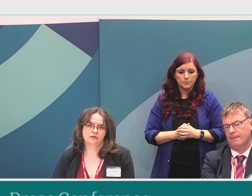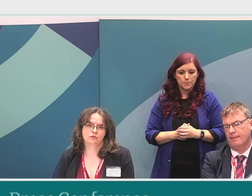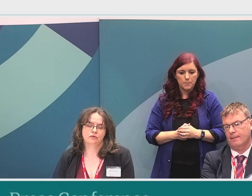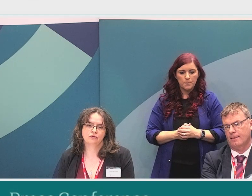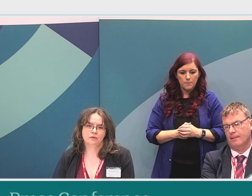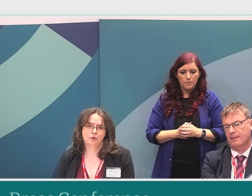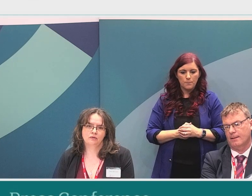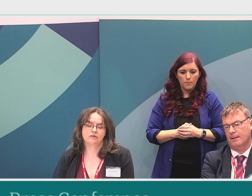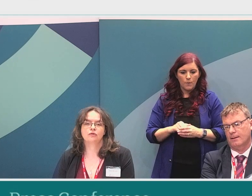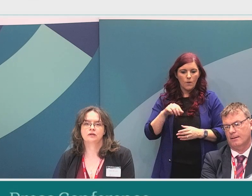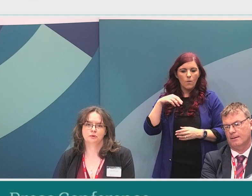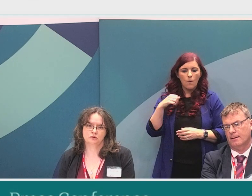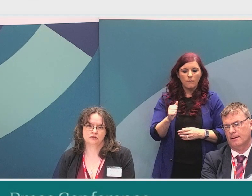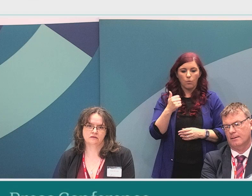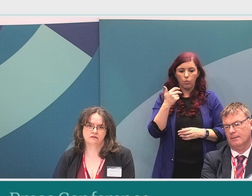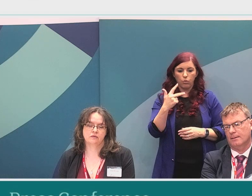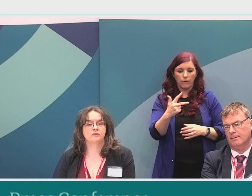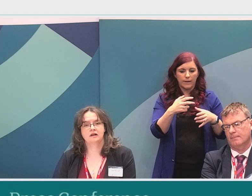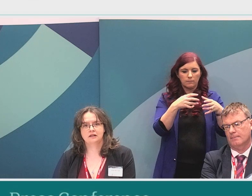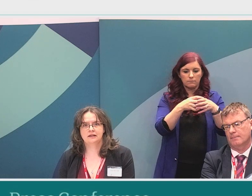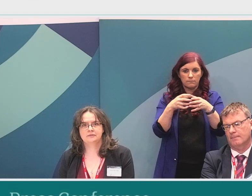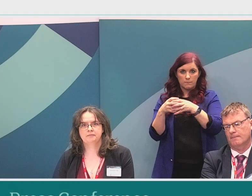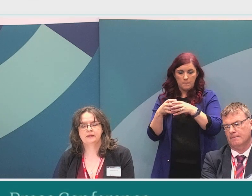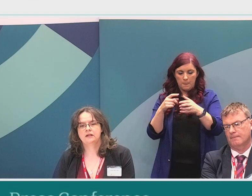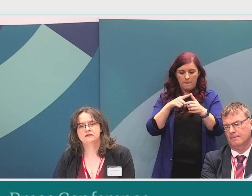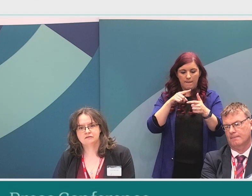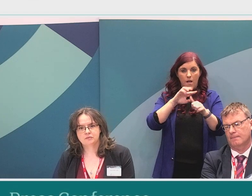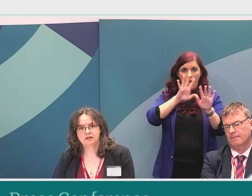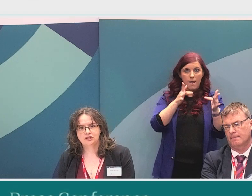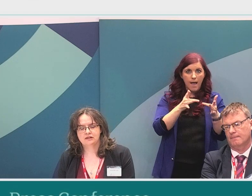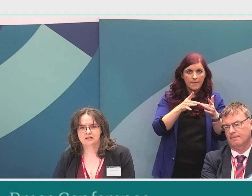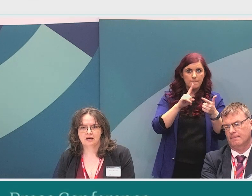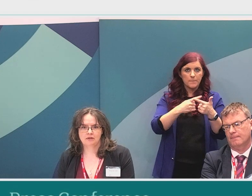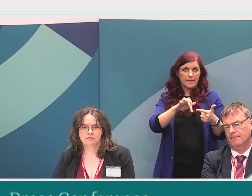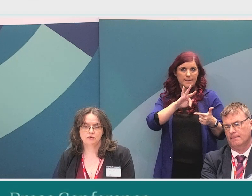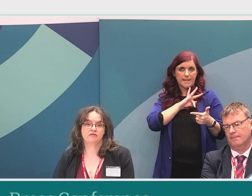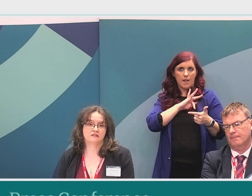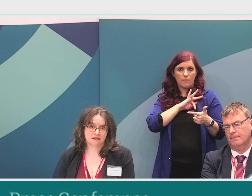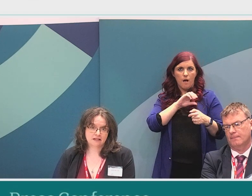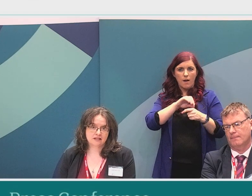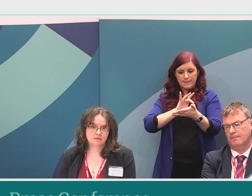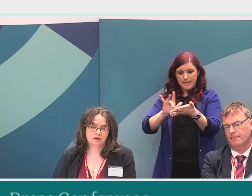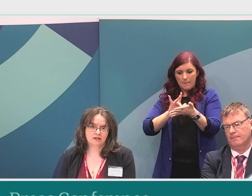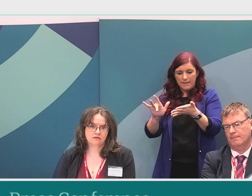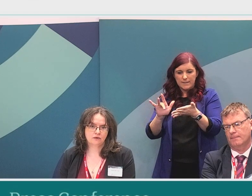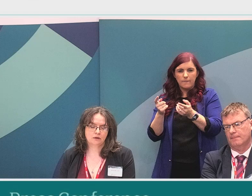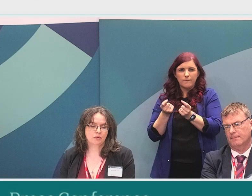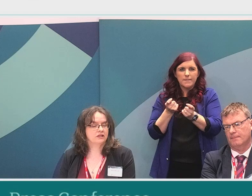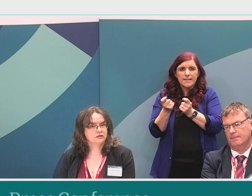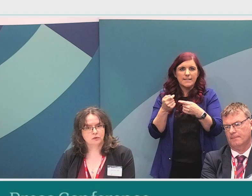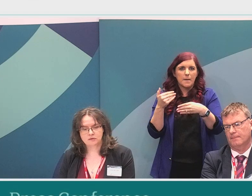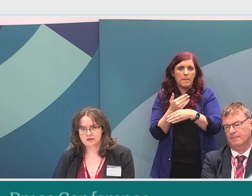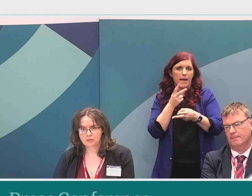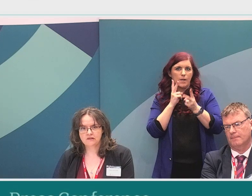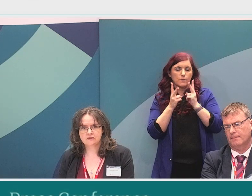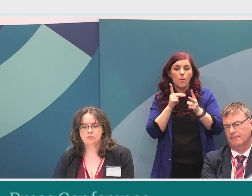survey to 3 modes or 3 approaches. So it was online, self-completion on a tablet, which was facilitated by an interviewer, but the